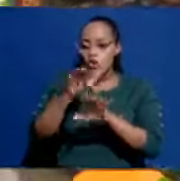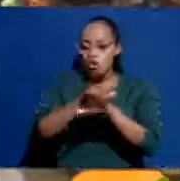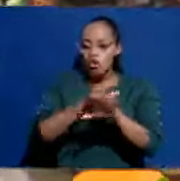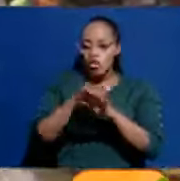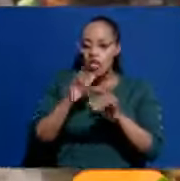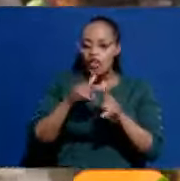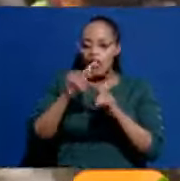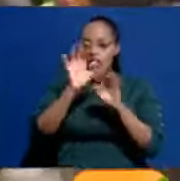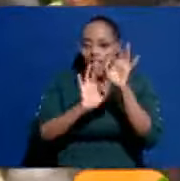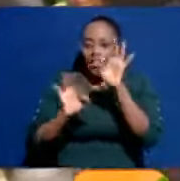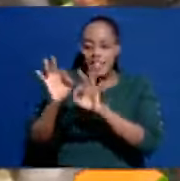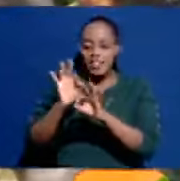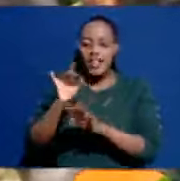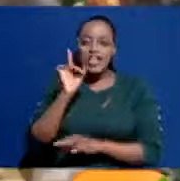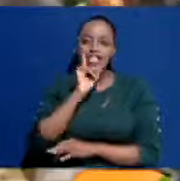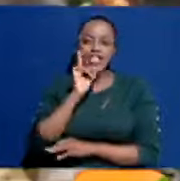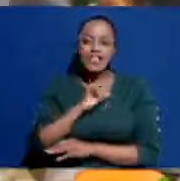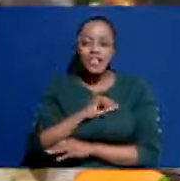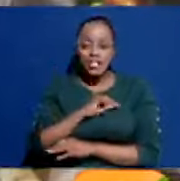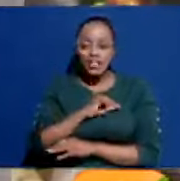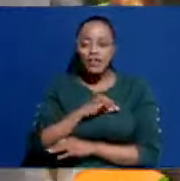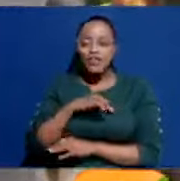the style is complete.